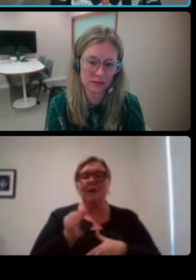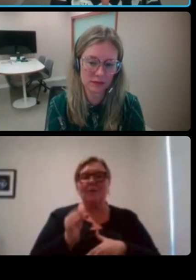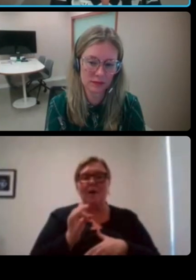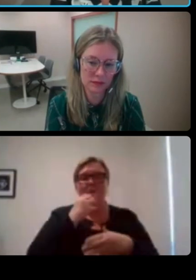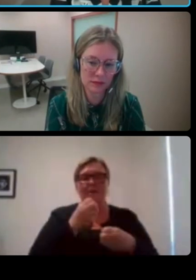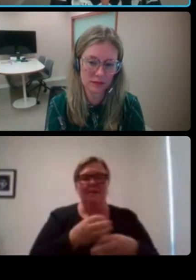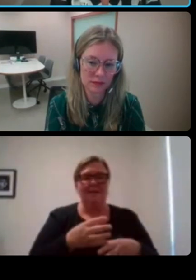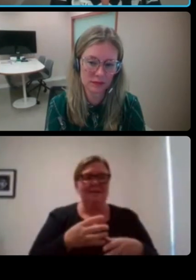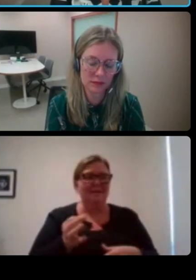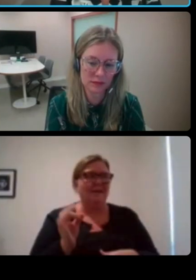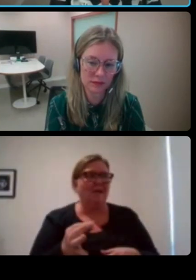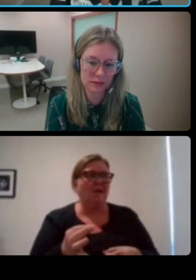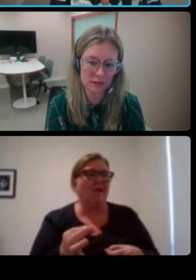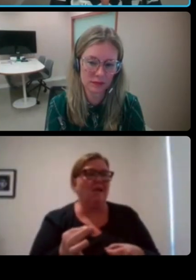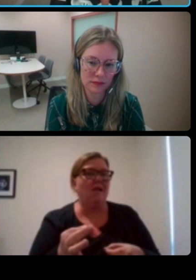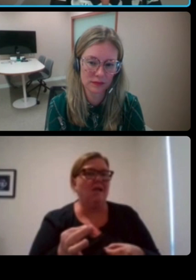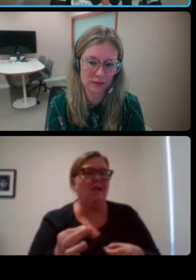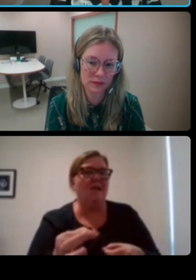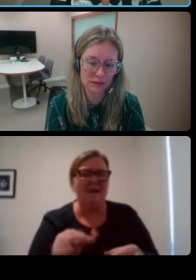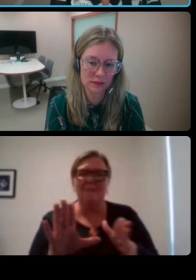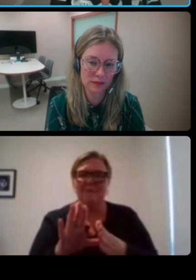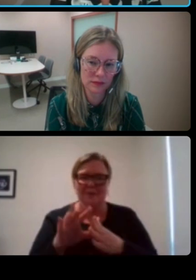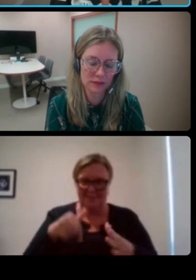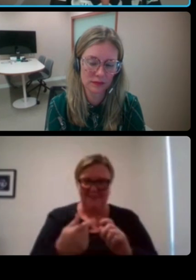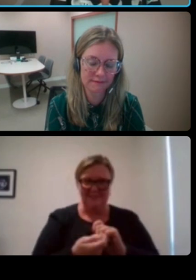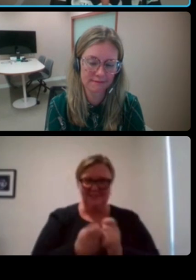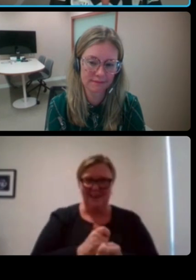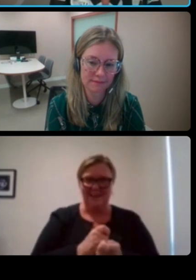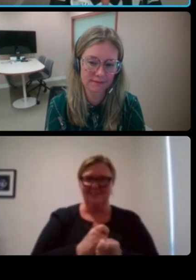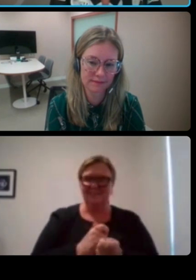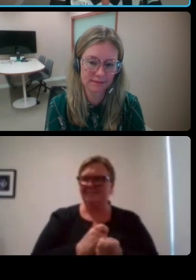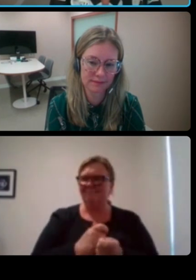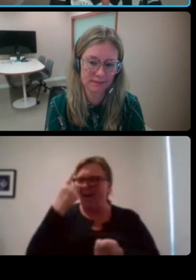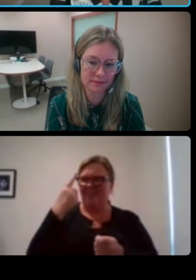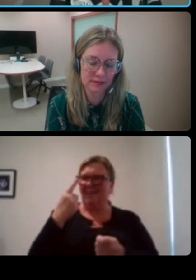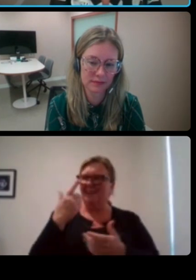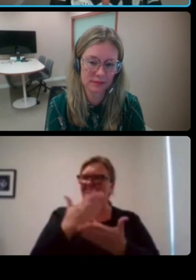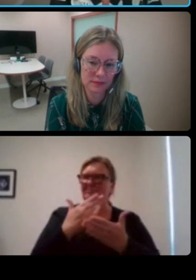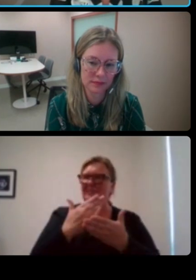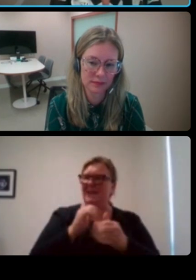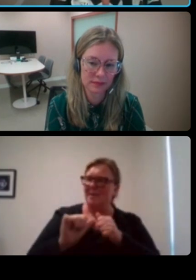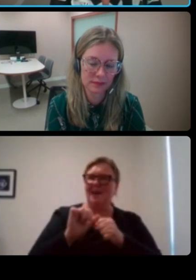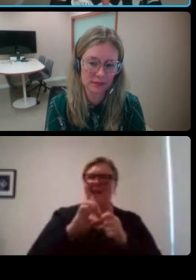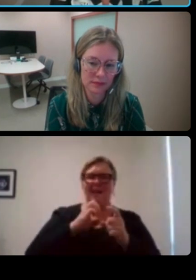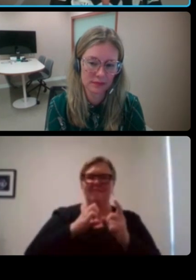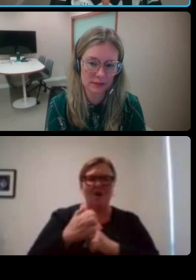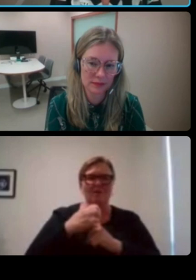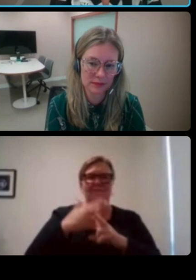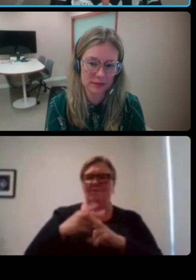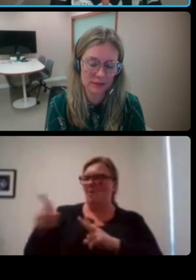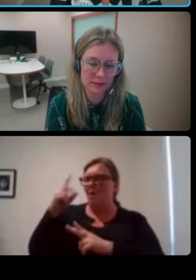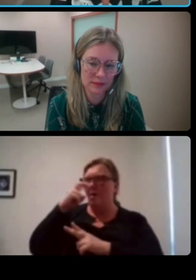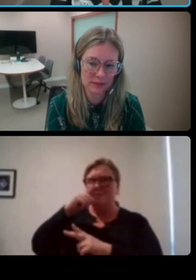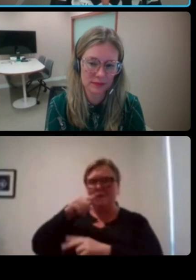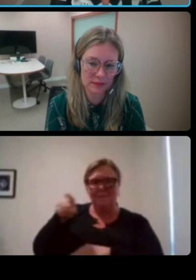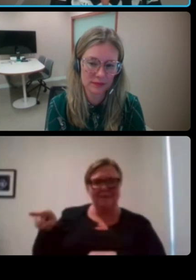lost, because this really does represent a better environment and world order for older Australians in